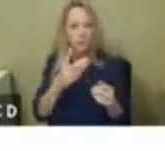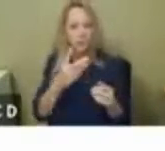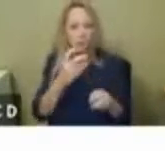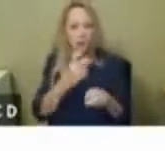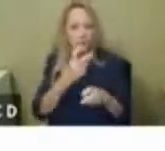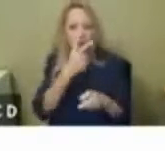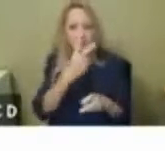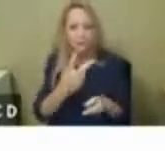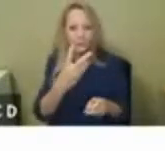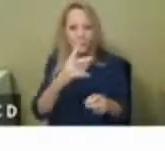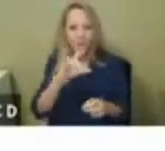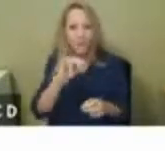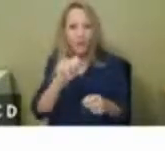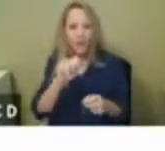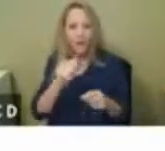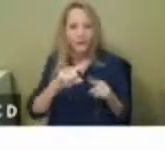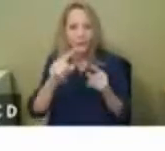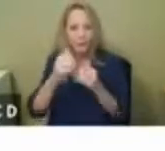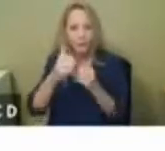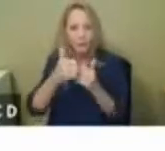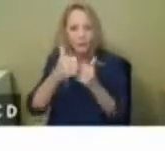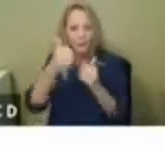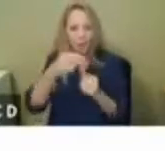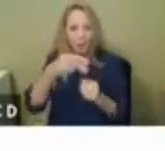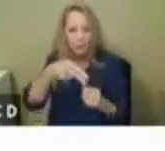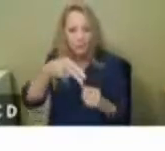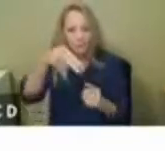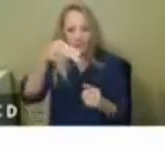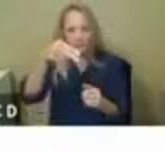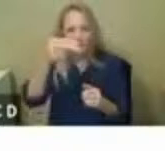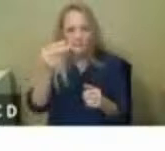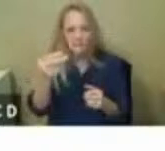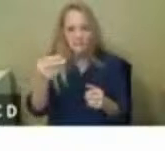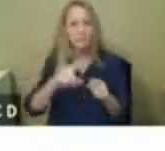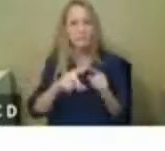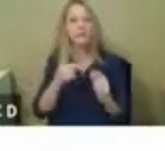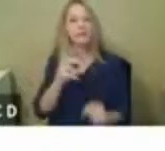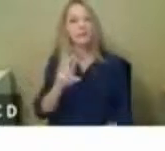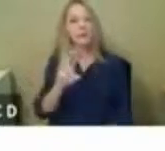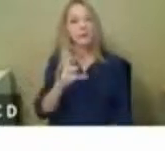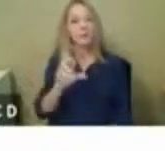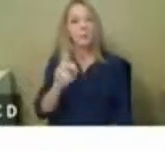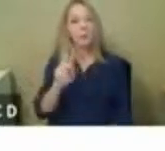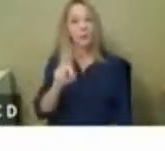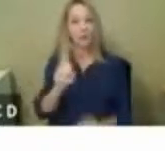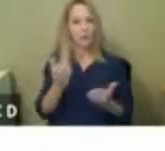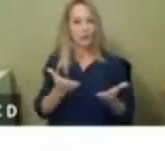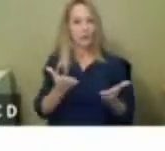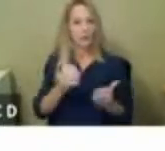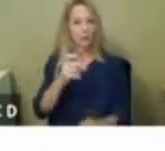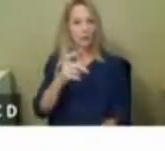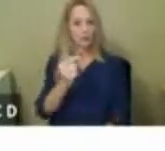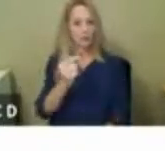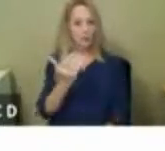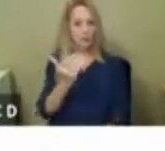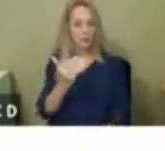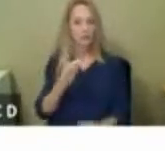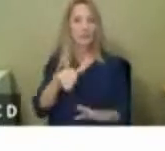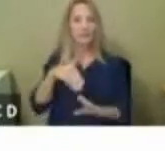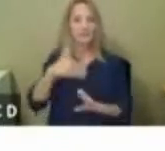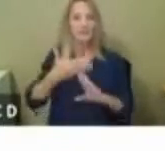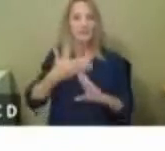there. Dr. Burks was here on September 15th. And the next day after her visit, you